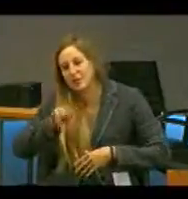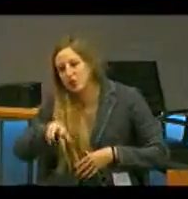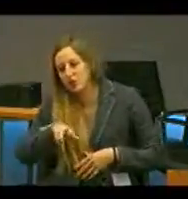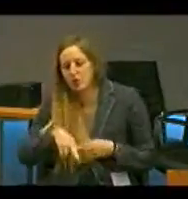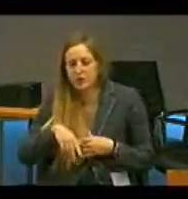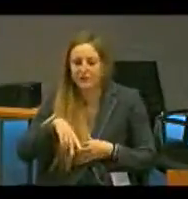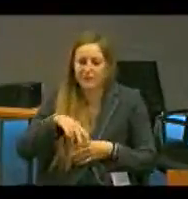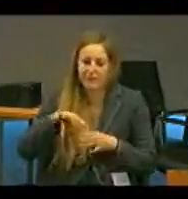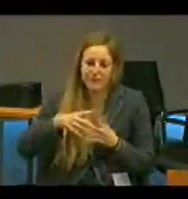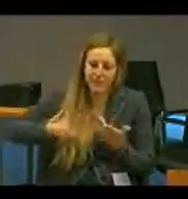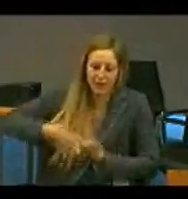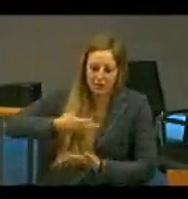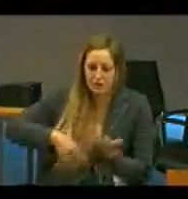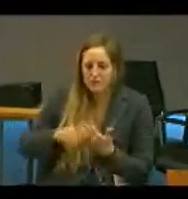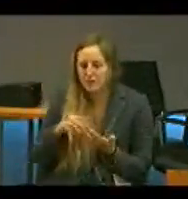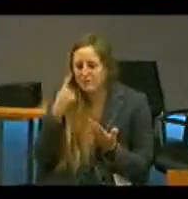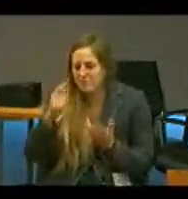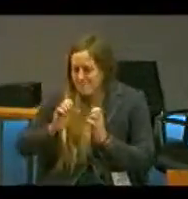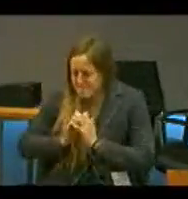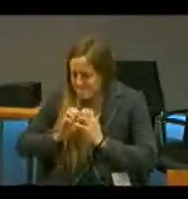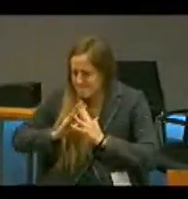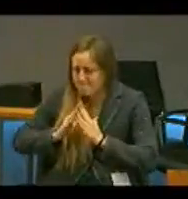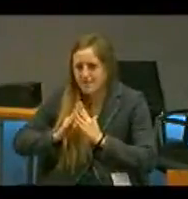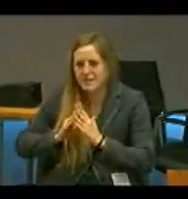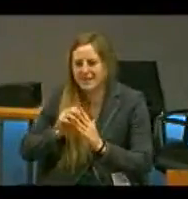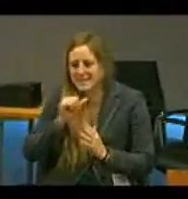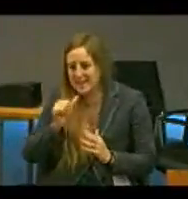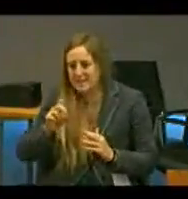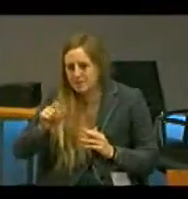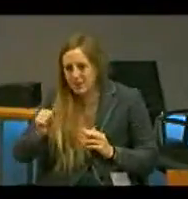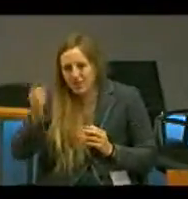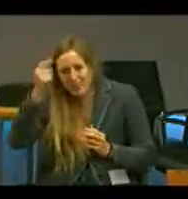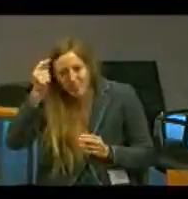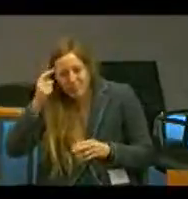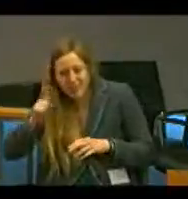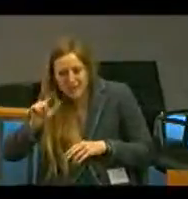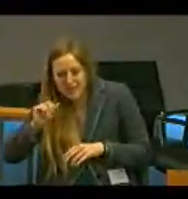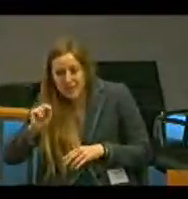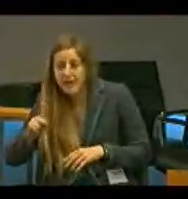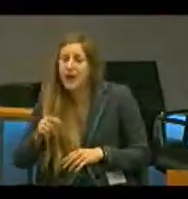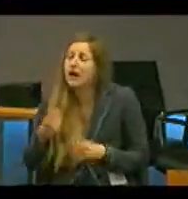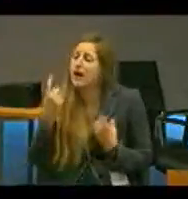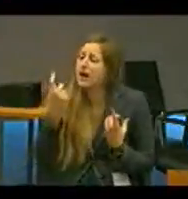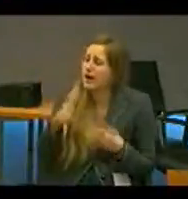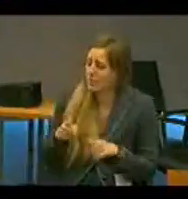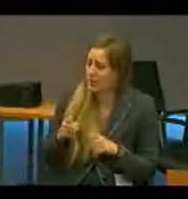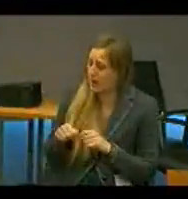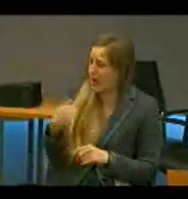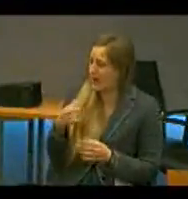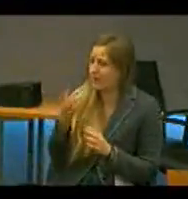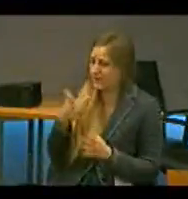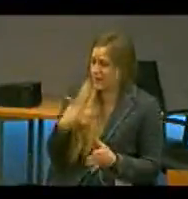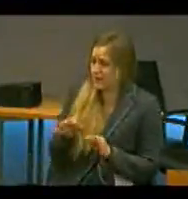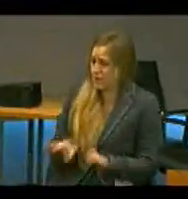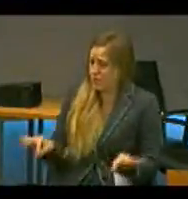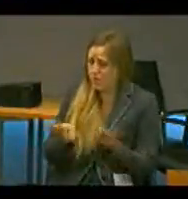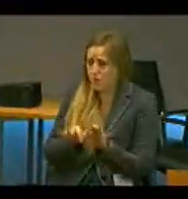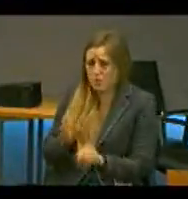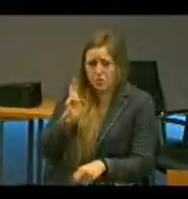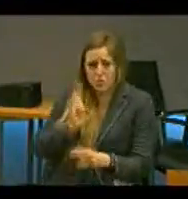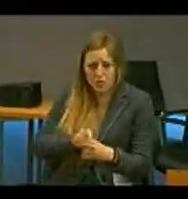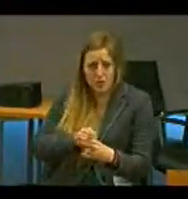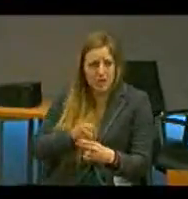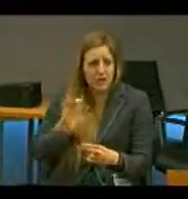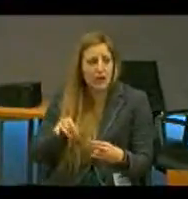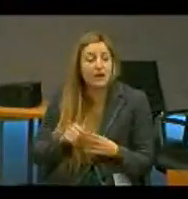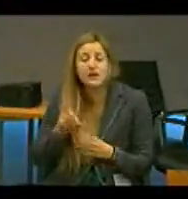at a non-disability think tank. And it's in that capacity that I'm thrilled to be here, and I think it's important to note that, because disability rights is not just